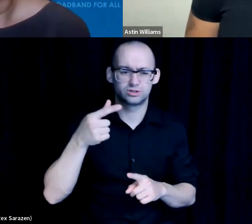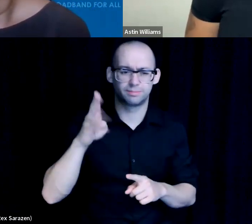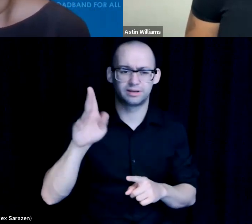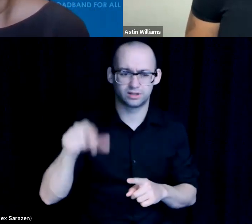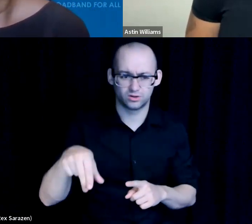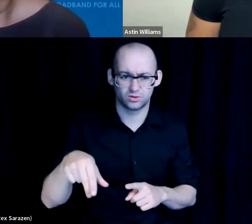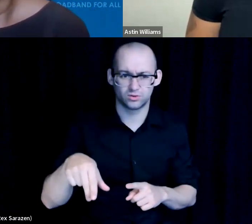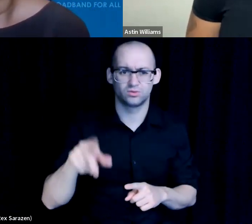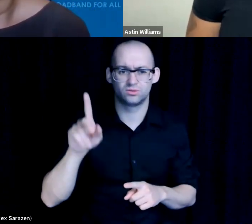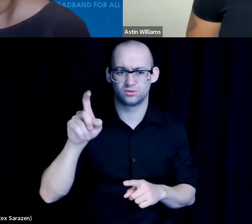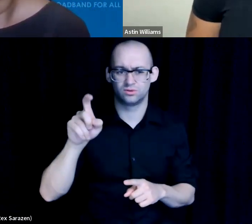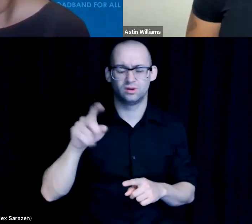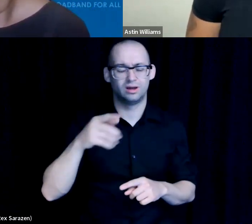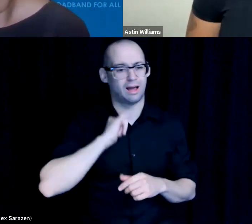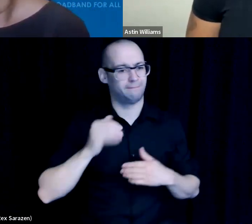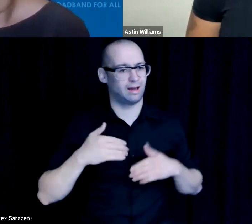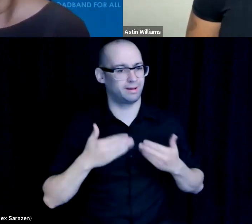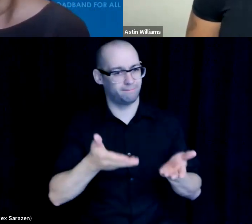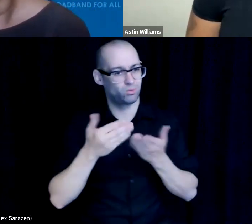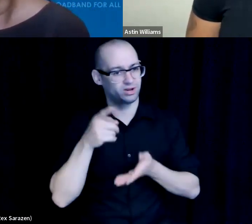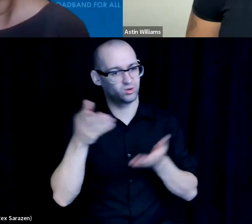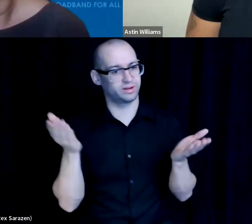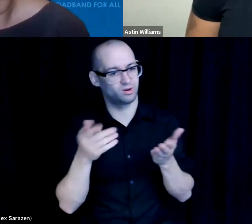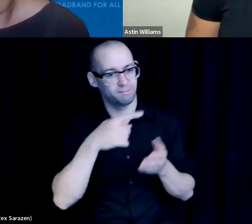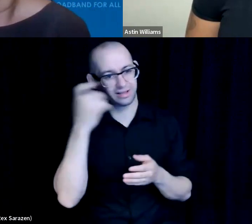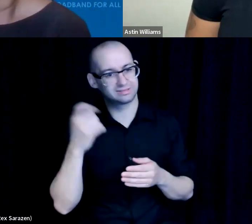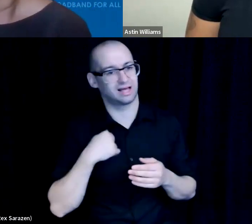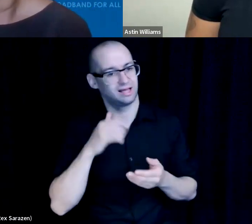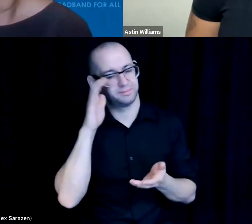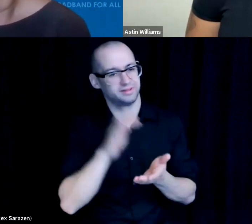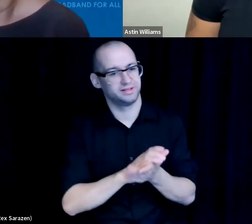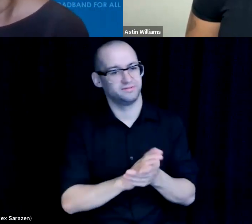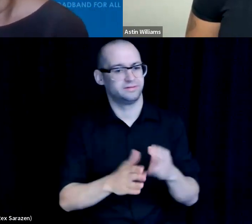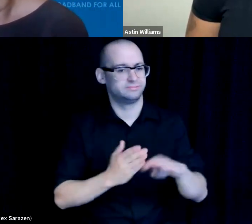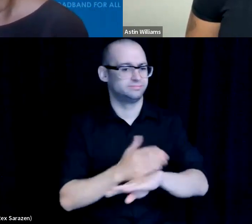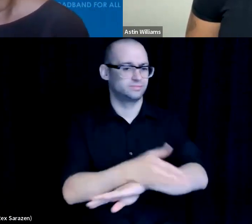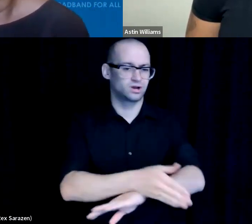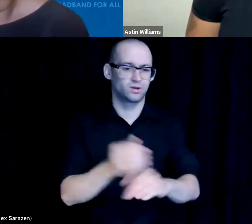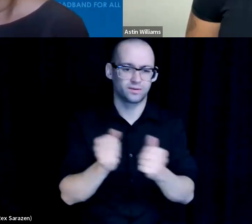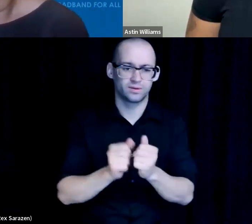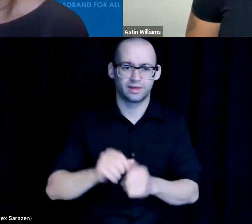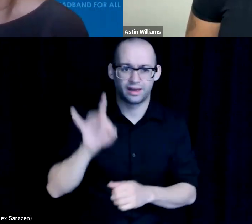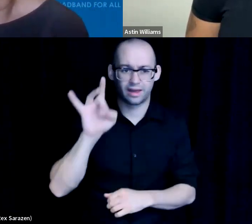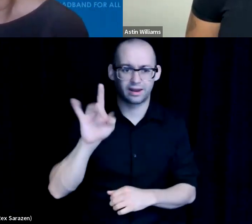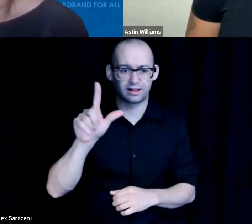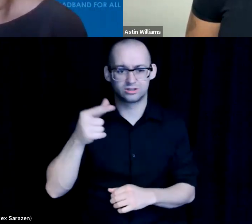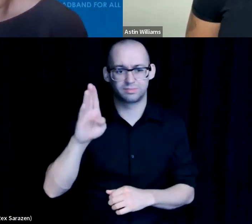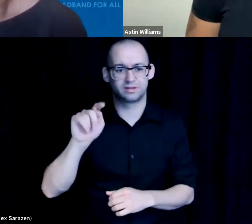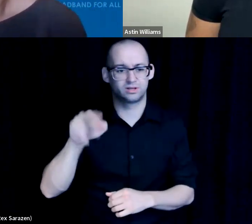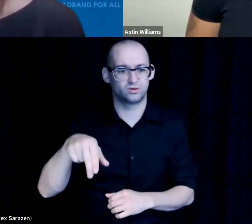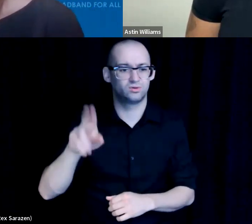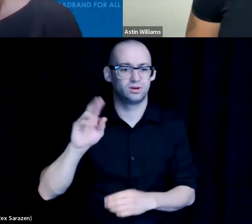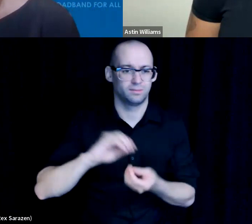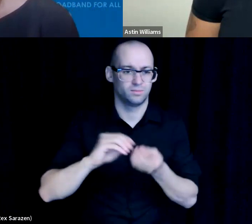able to bring you on, because I do believe that the intersectionalities, like within the 8 LGBTQ members, are